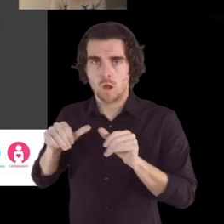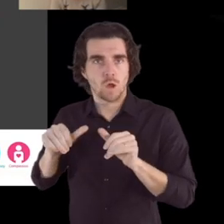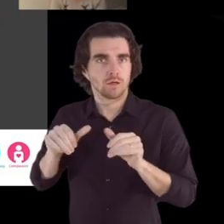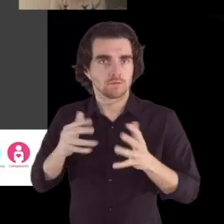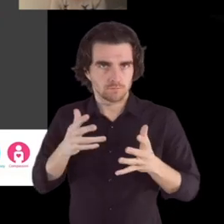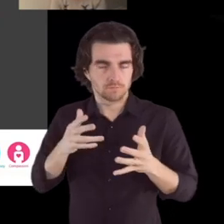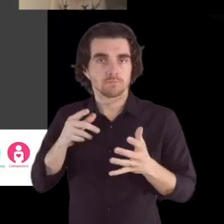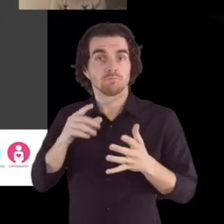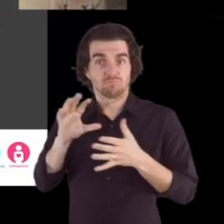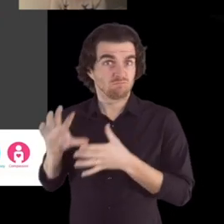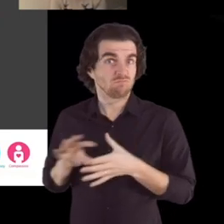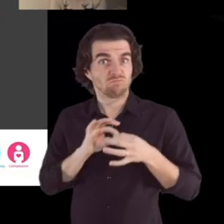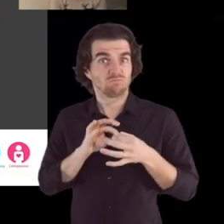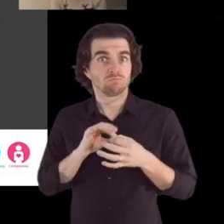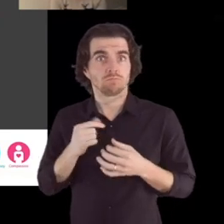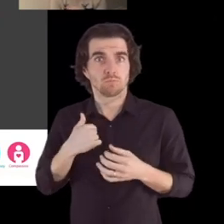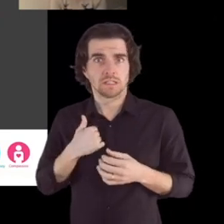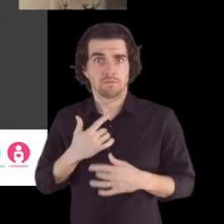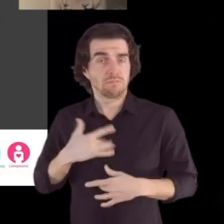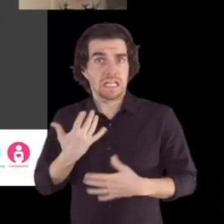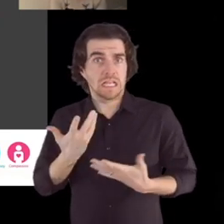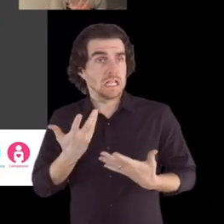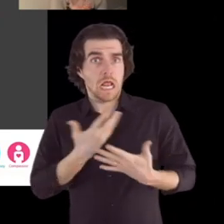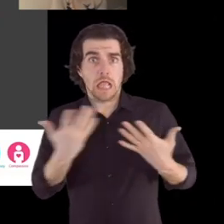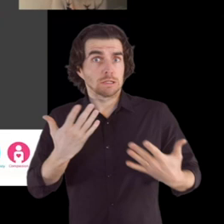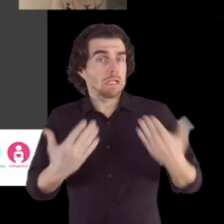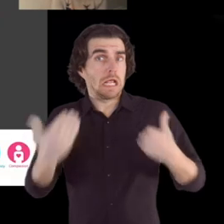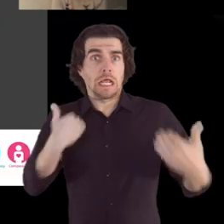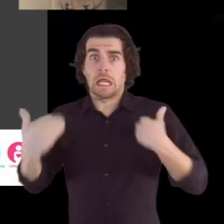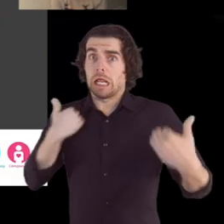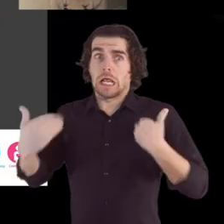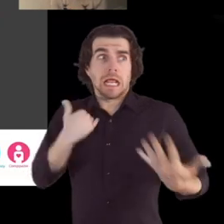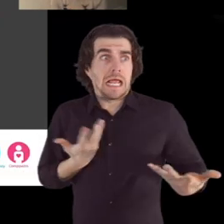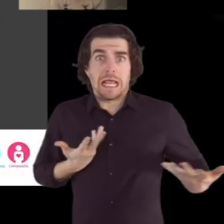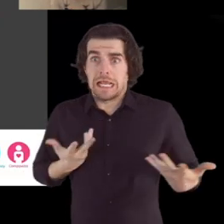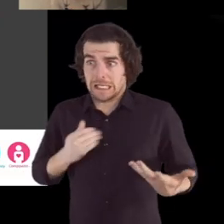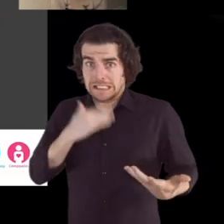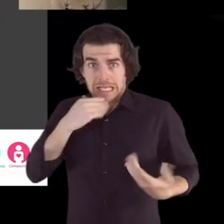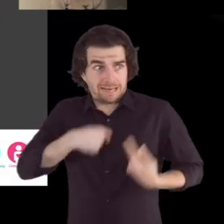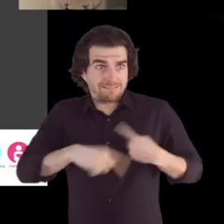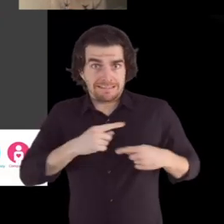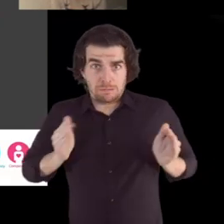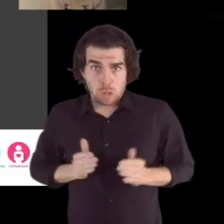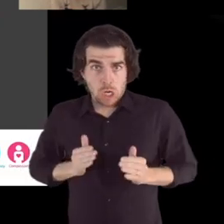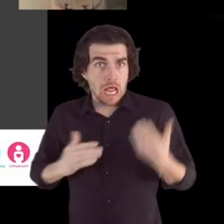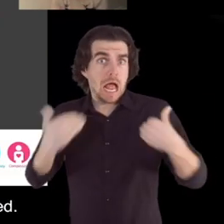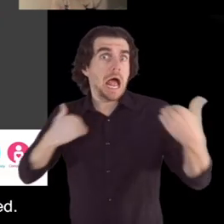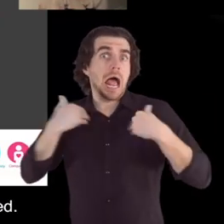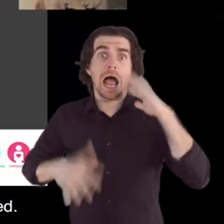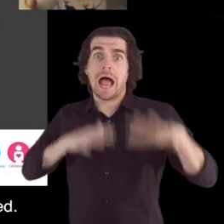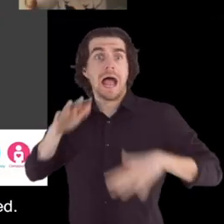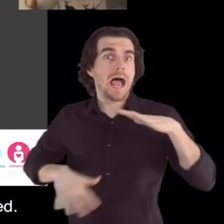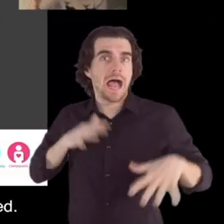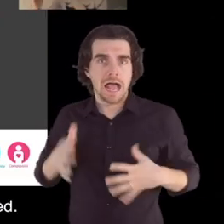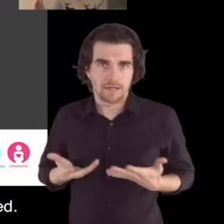all can relate to that at the minute. And it can be when we feel there's too many demands on us and not enough resources to deal with those demands. So when the